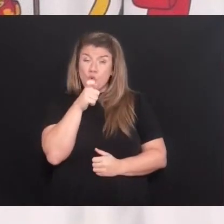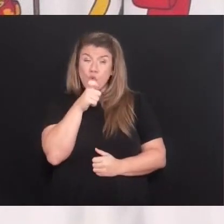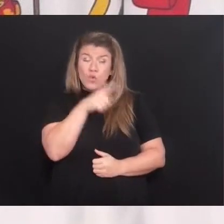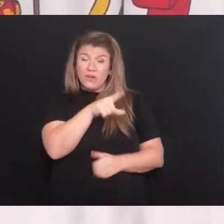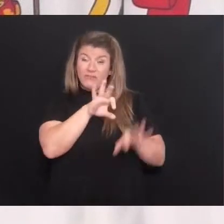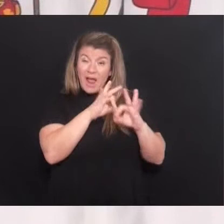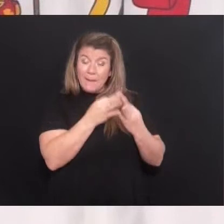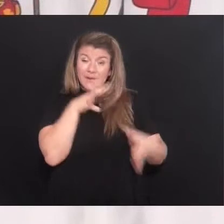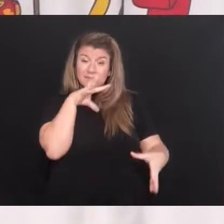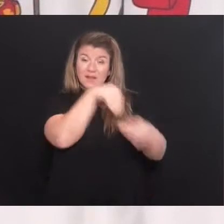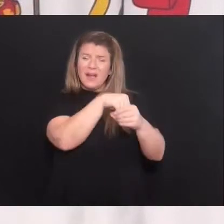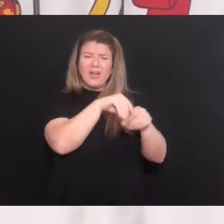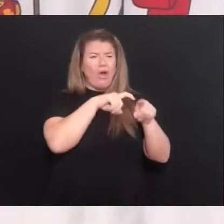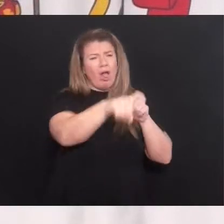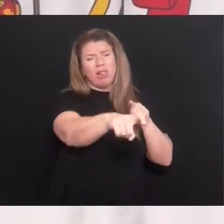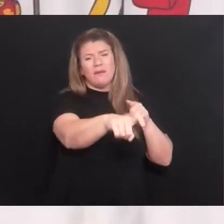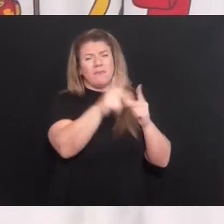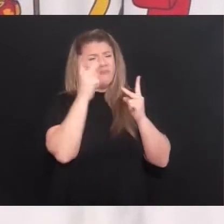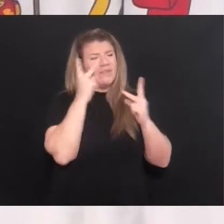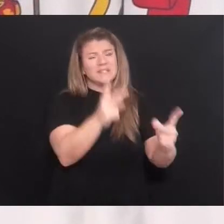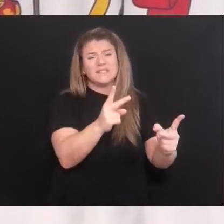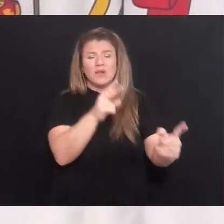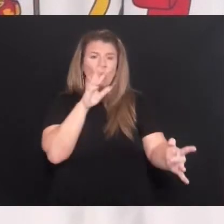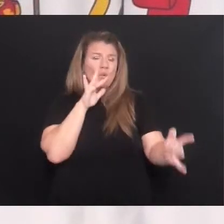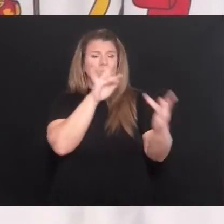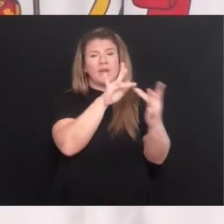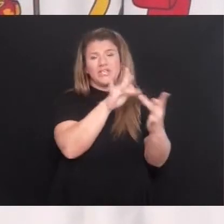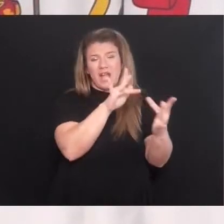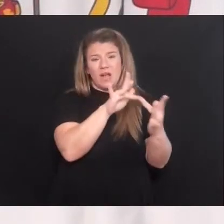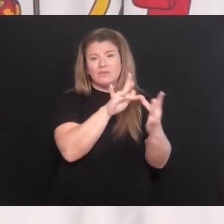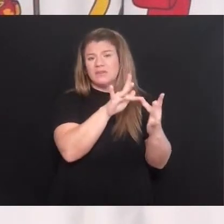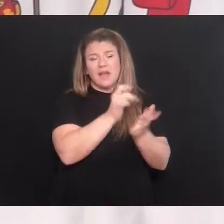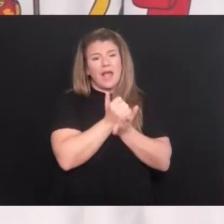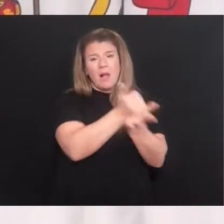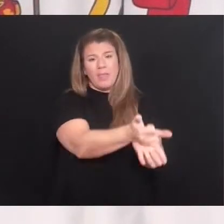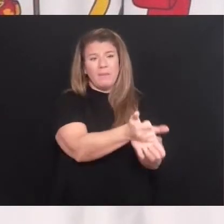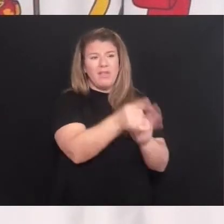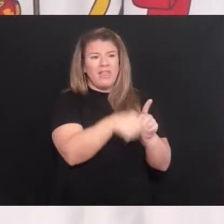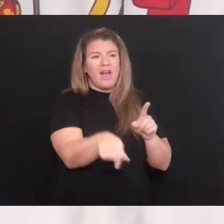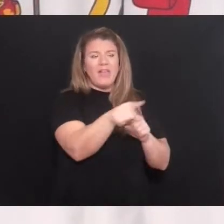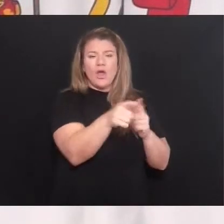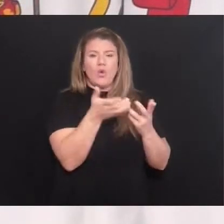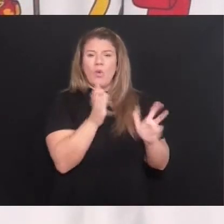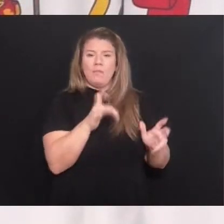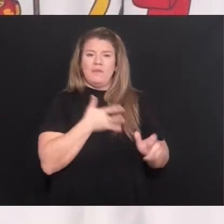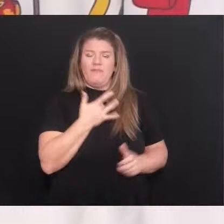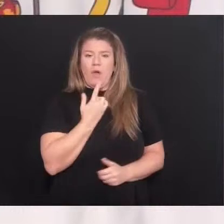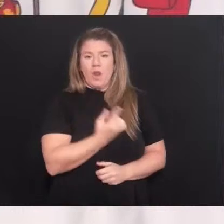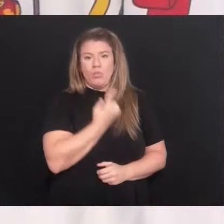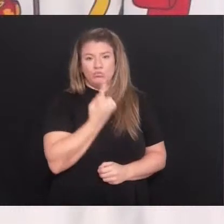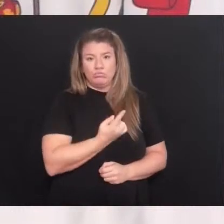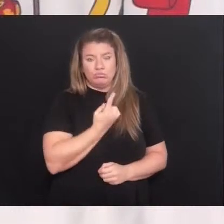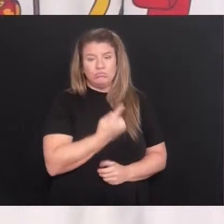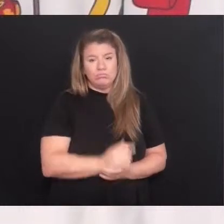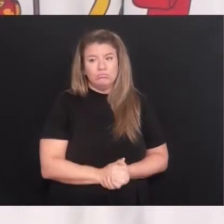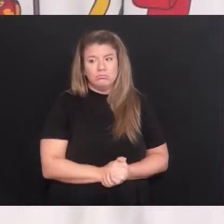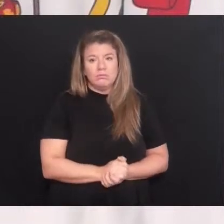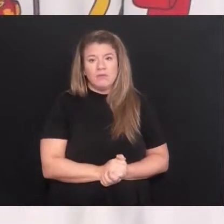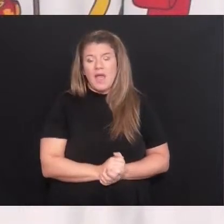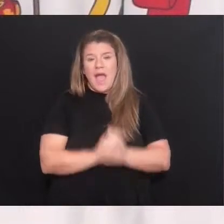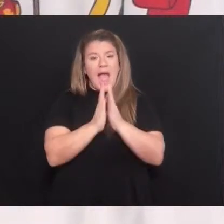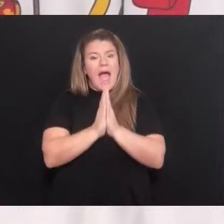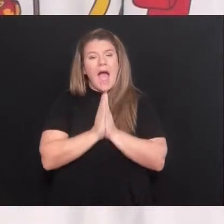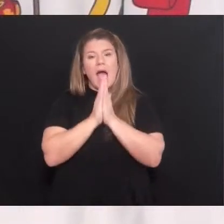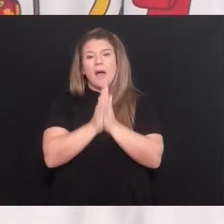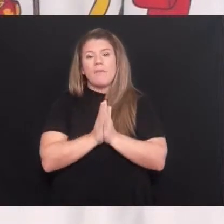call them, go see them. Reach out a hand to where they don't feel alone. I absolutely pray in every